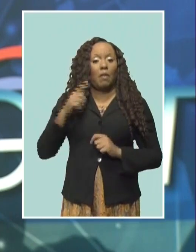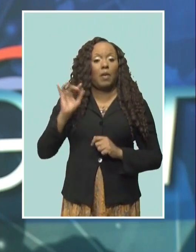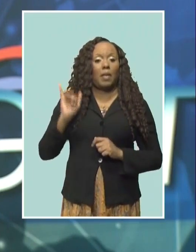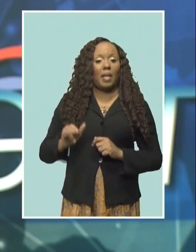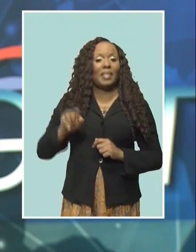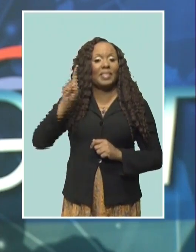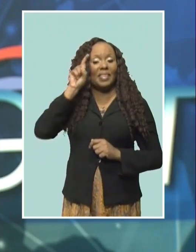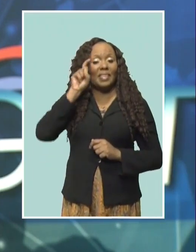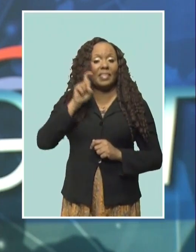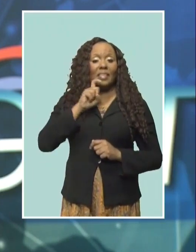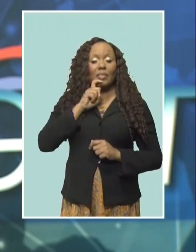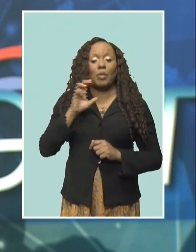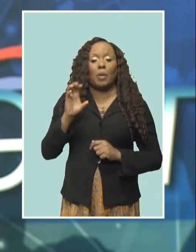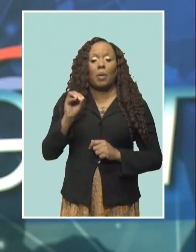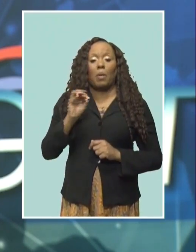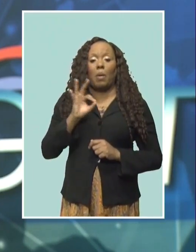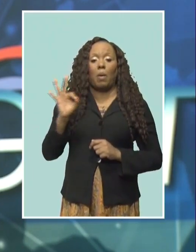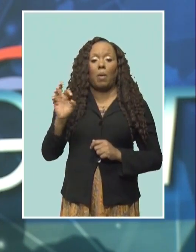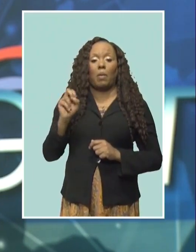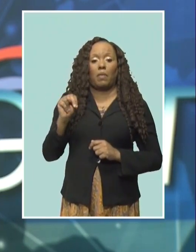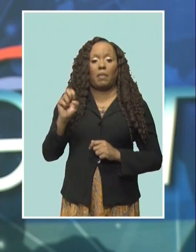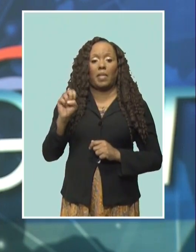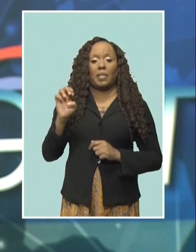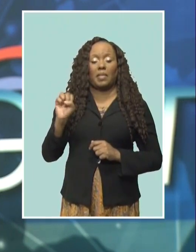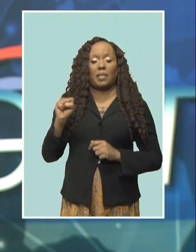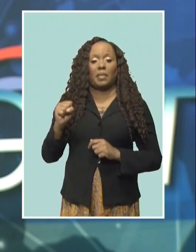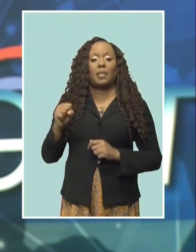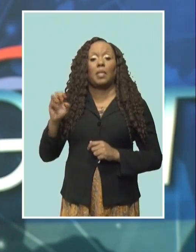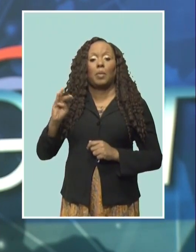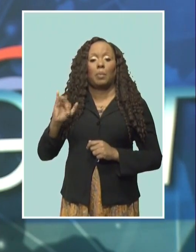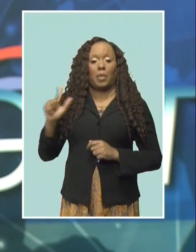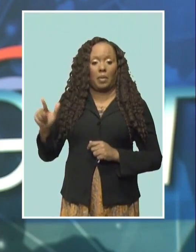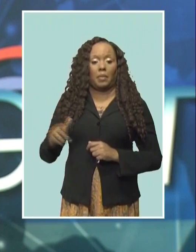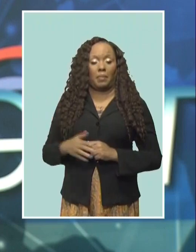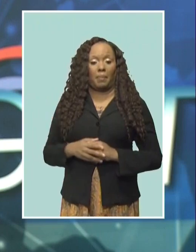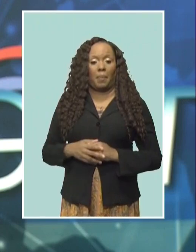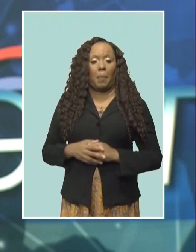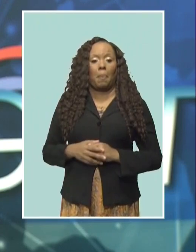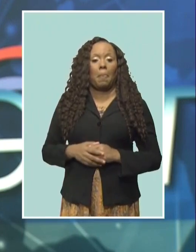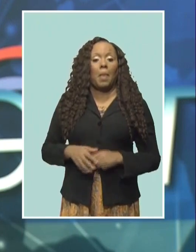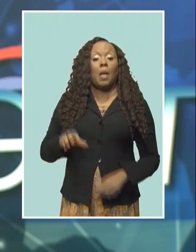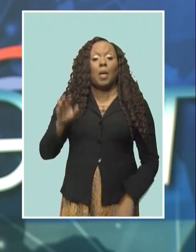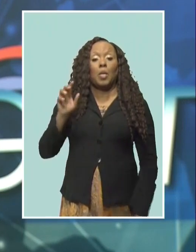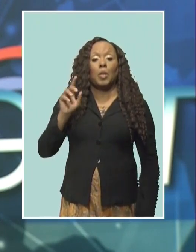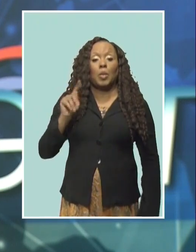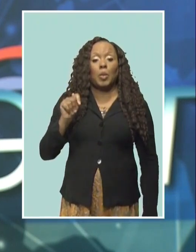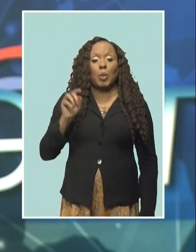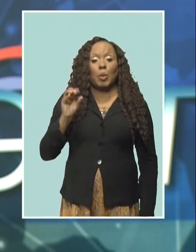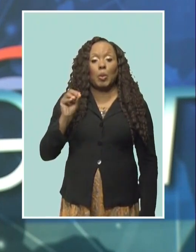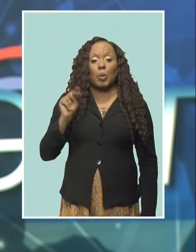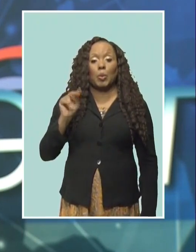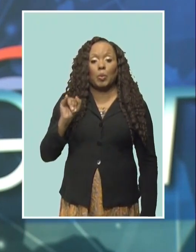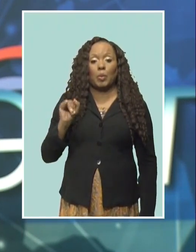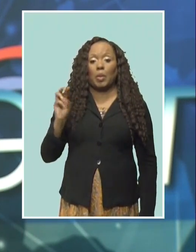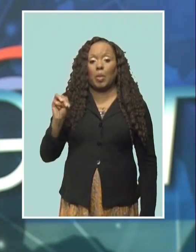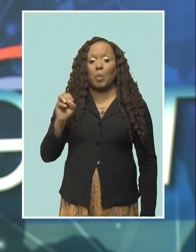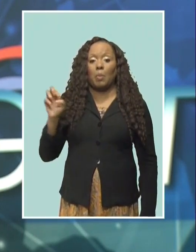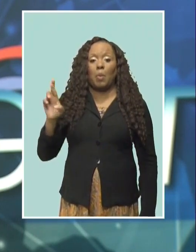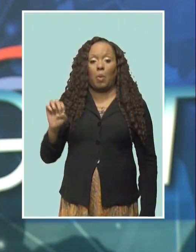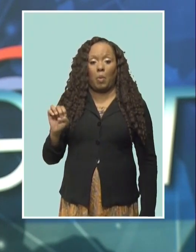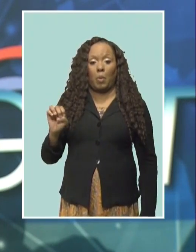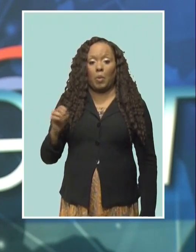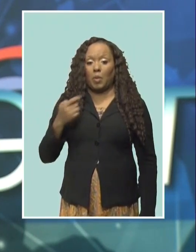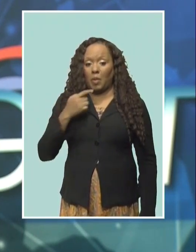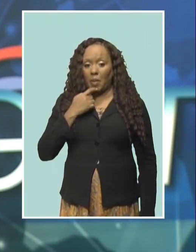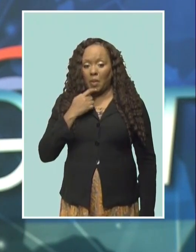It's coming from MP for St. George North and General Secretary of the Barbados Workers Union, Tony Moore. She says they're rooted in the principle